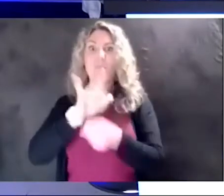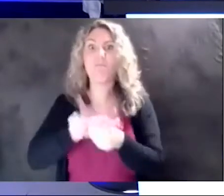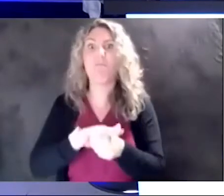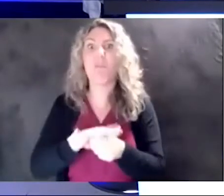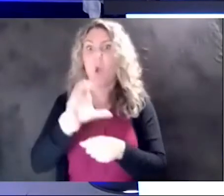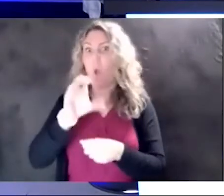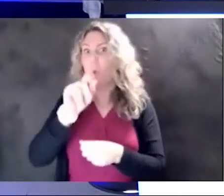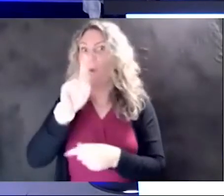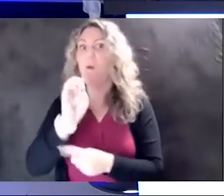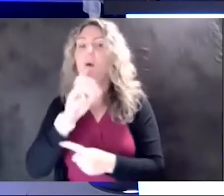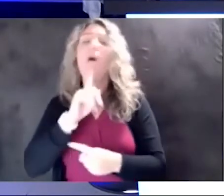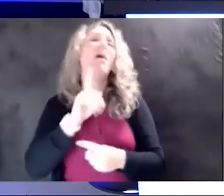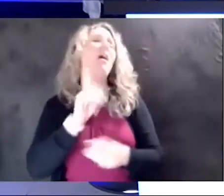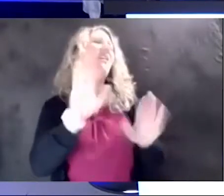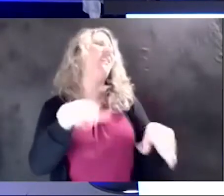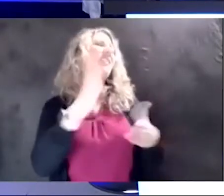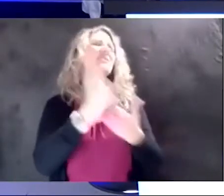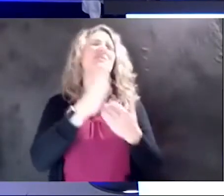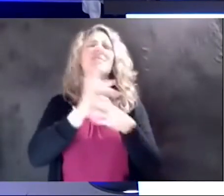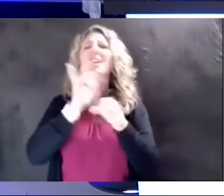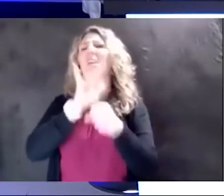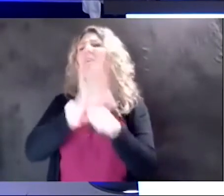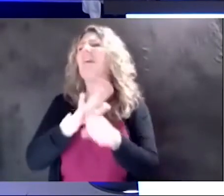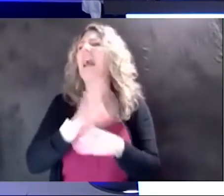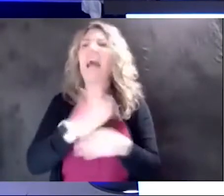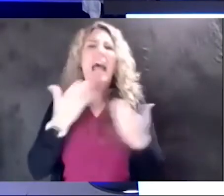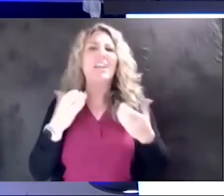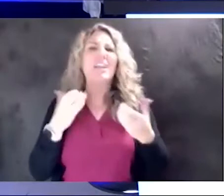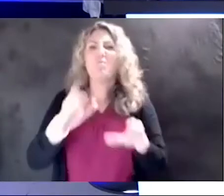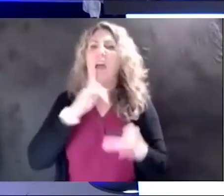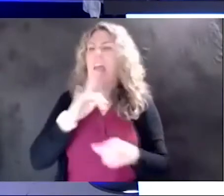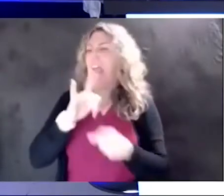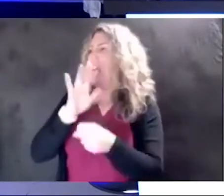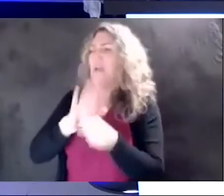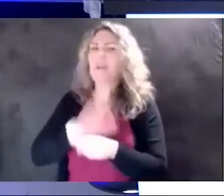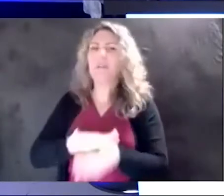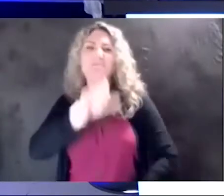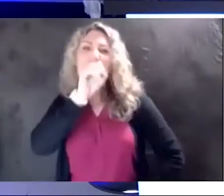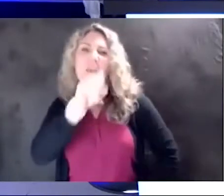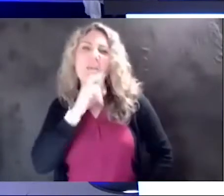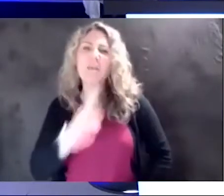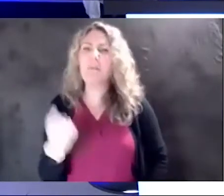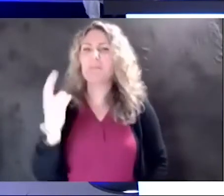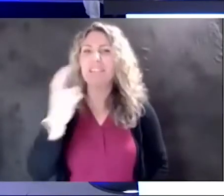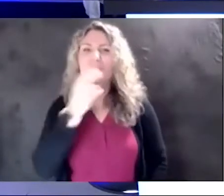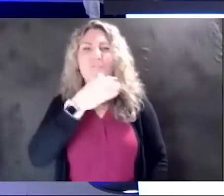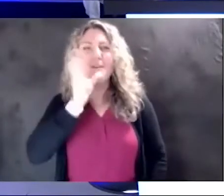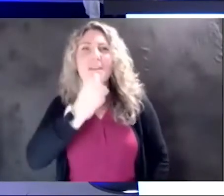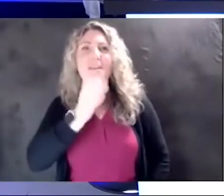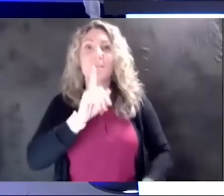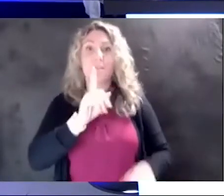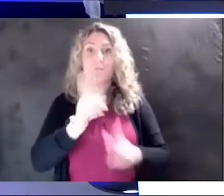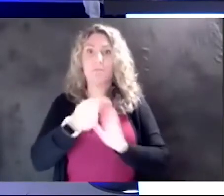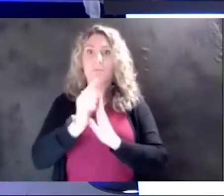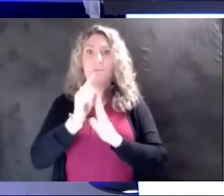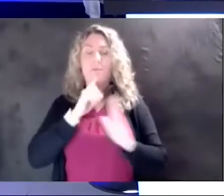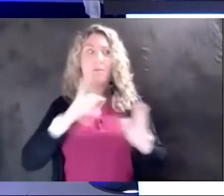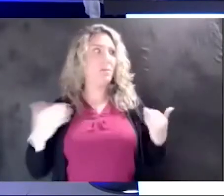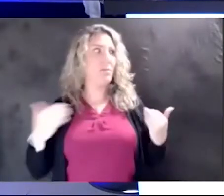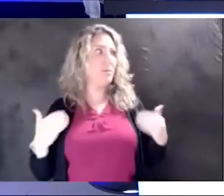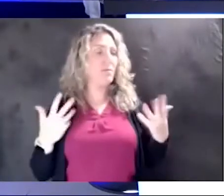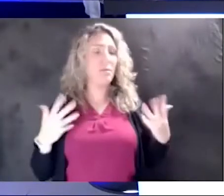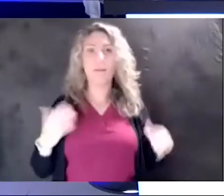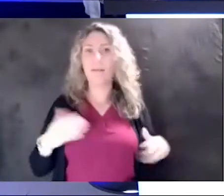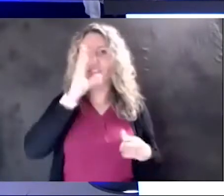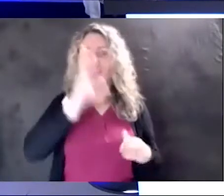just cut Coke out of your diet. I go, I don't want to cut it out of my diet. I love it. It's my best friend. But the minute I did, I never thought in my wildest dreams that I